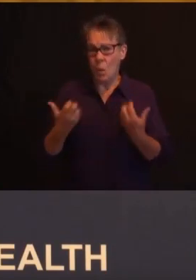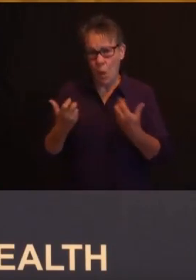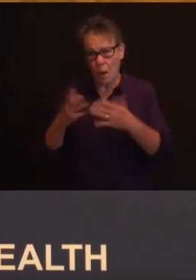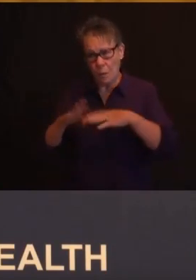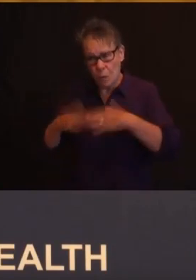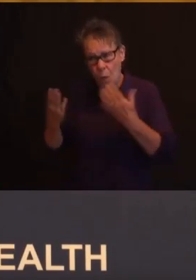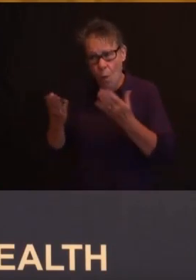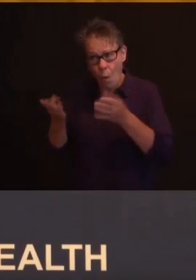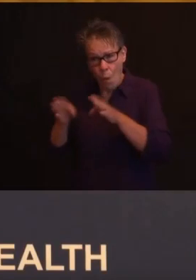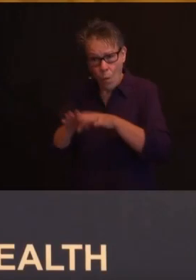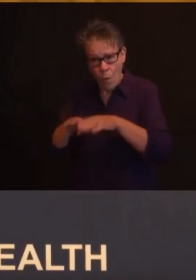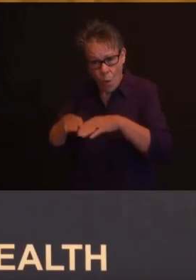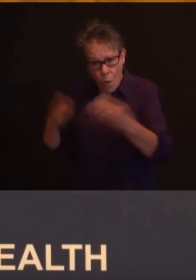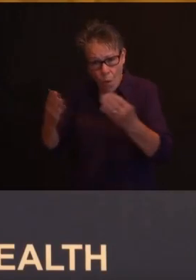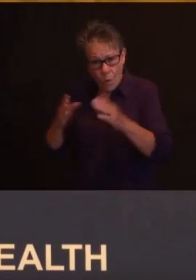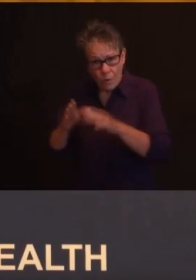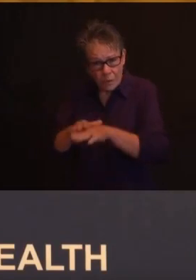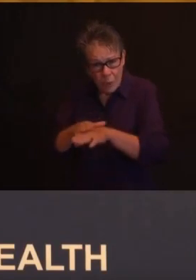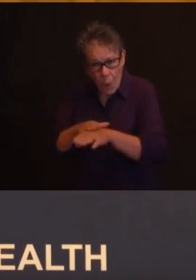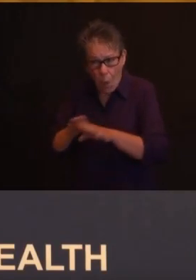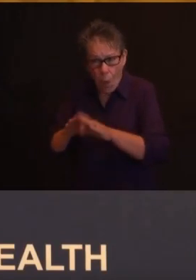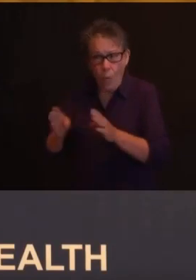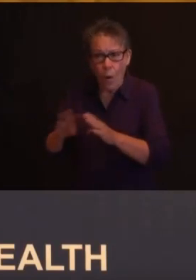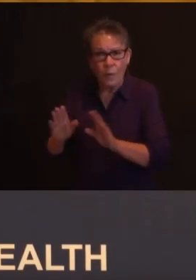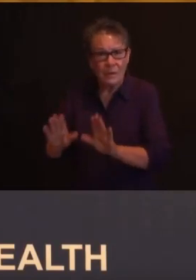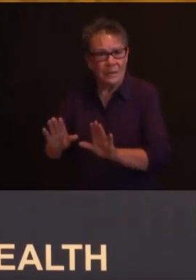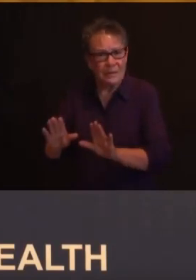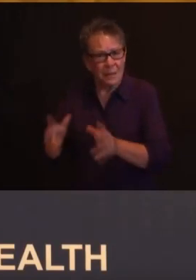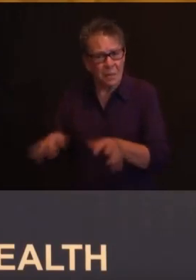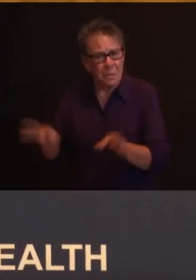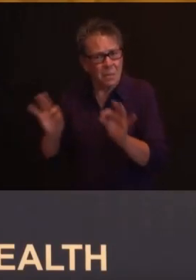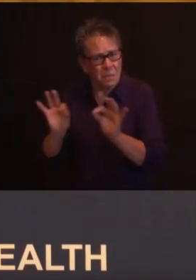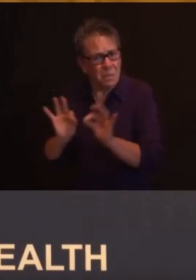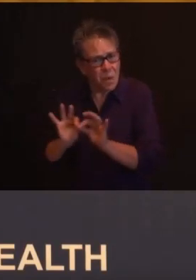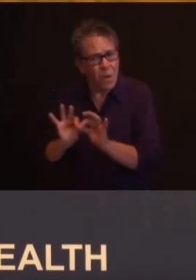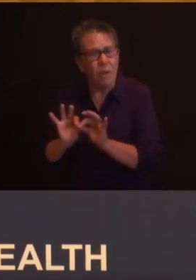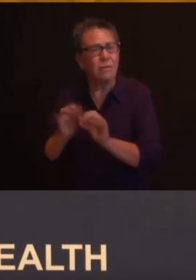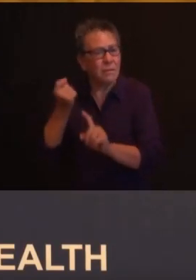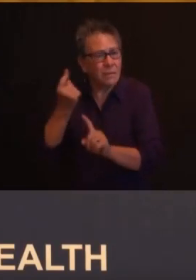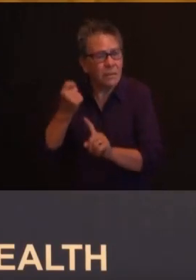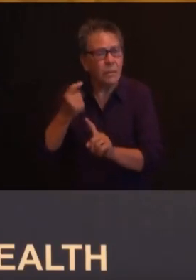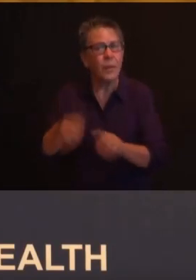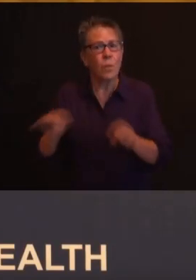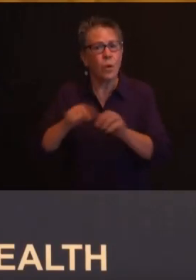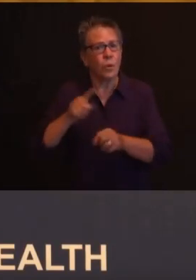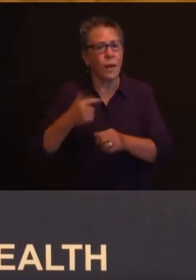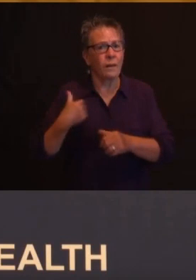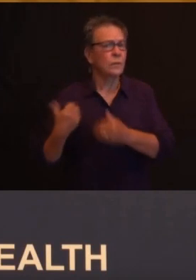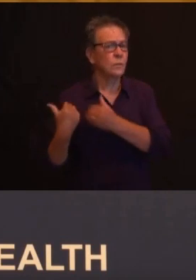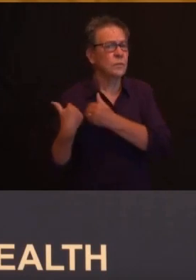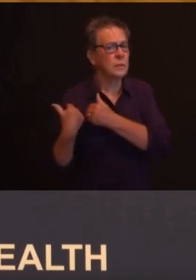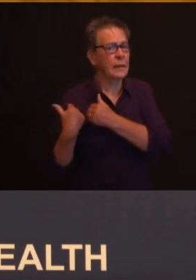them responsibly, in a measured way, that there's a method to the strategy. And then